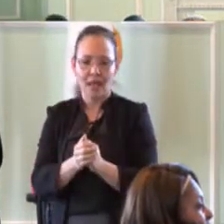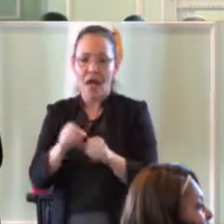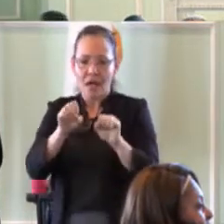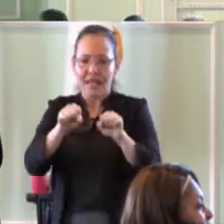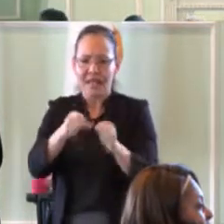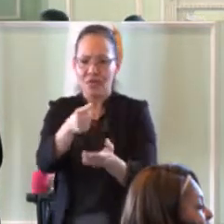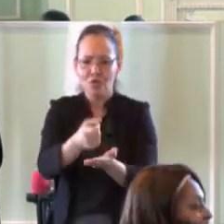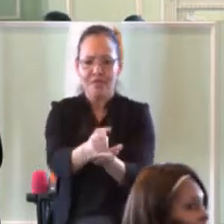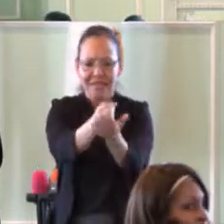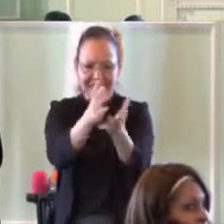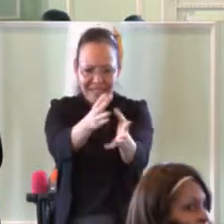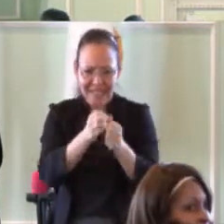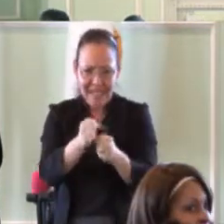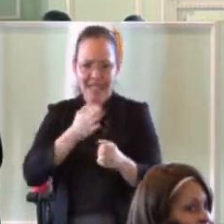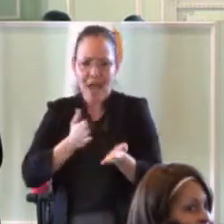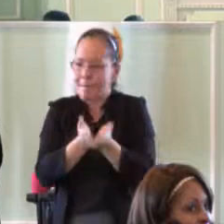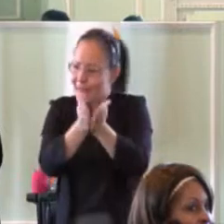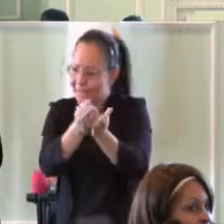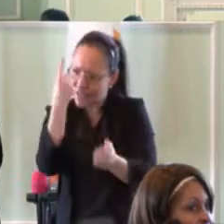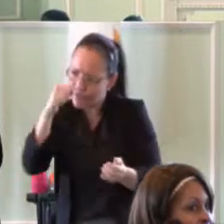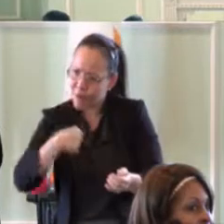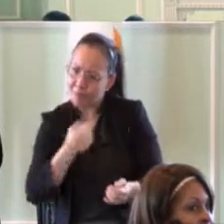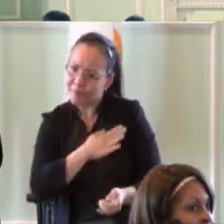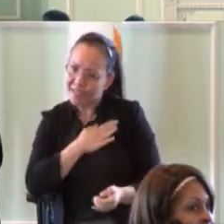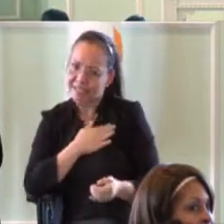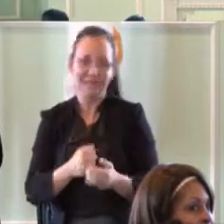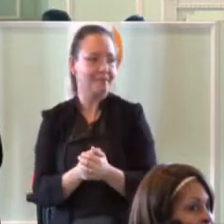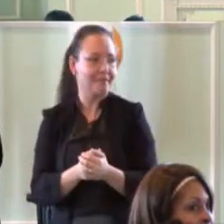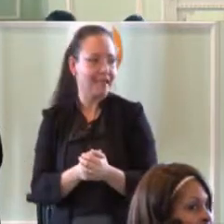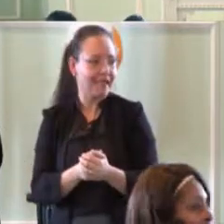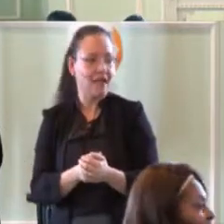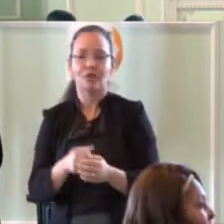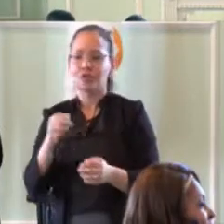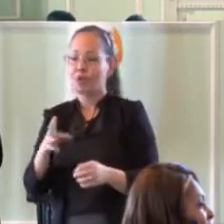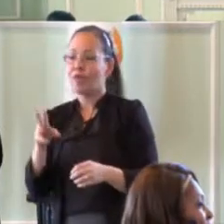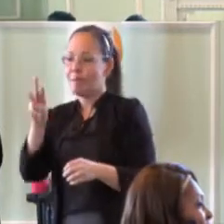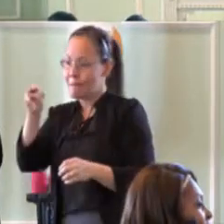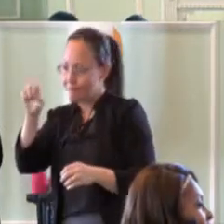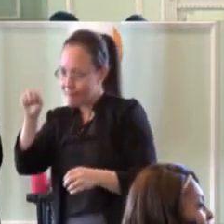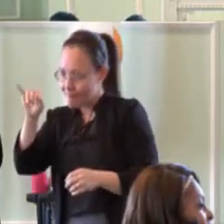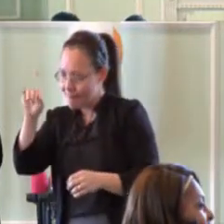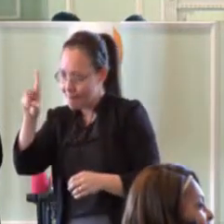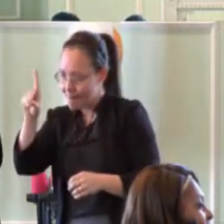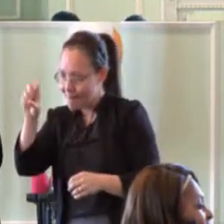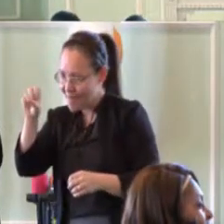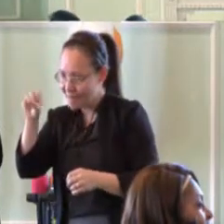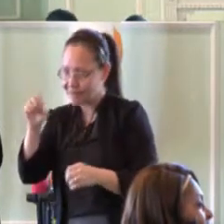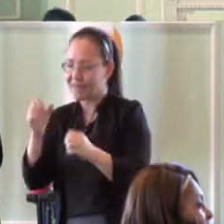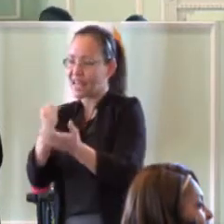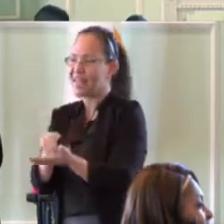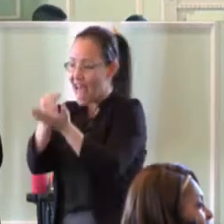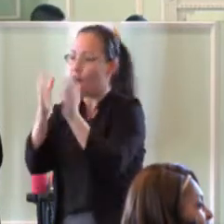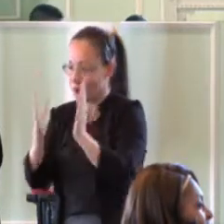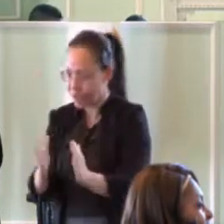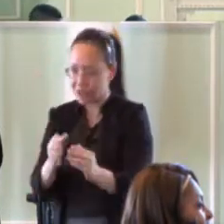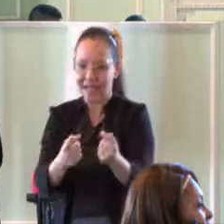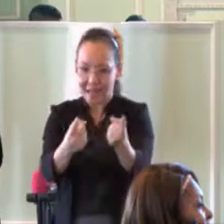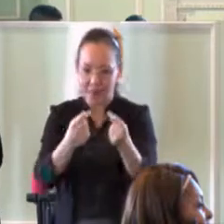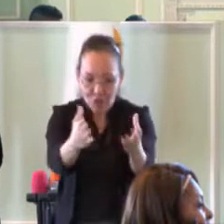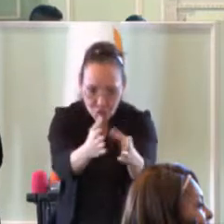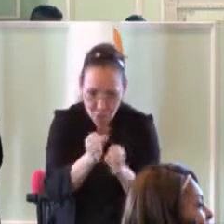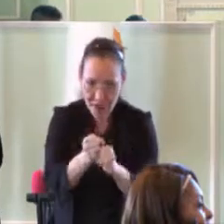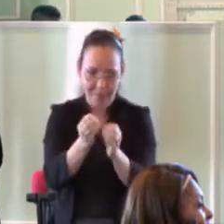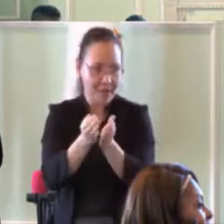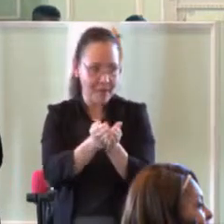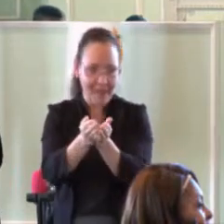basket out of the river and let me see what's inside of there? So the maids got the basket. And they took it to the princess. She pulled the covers